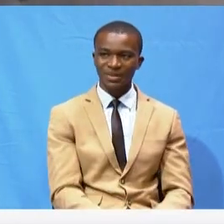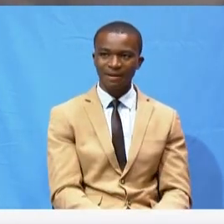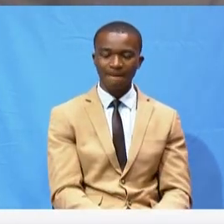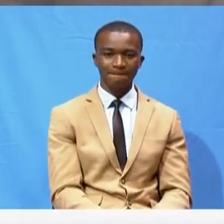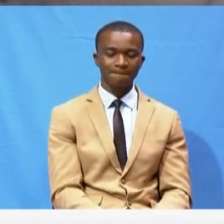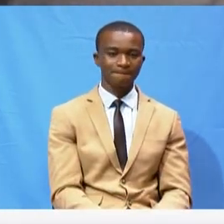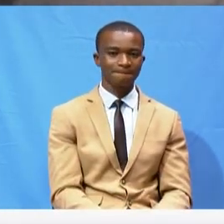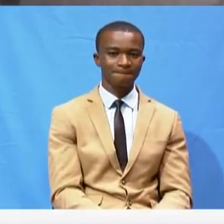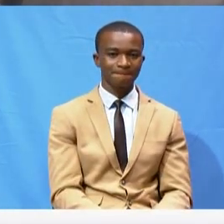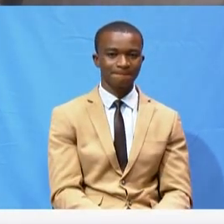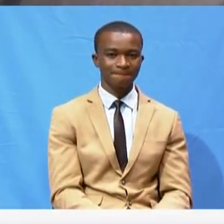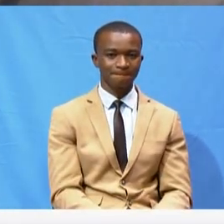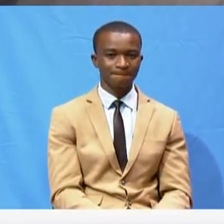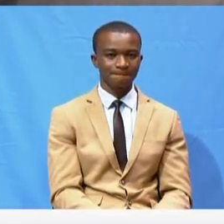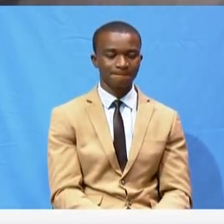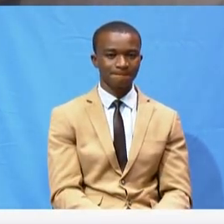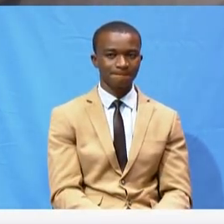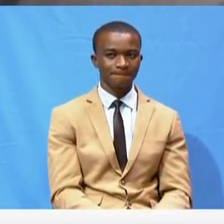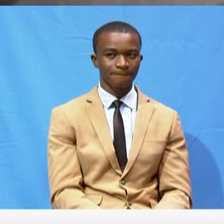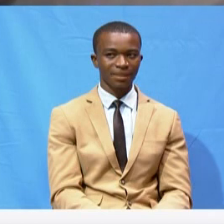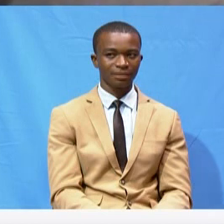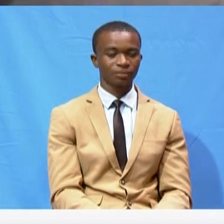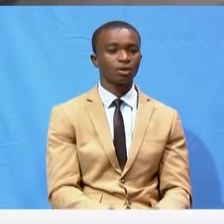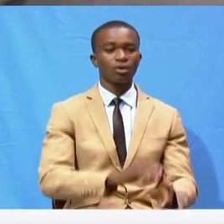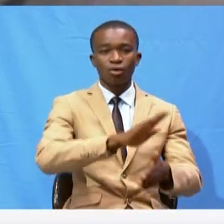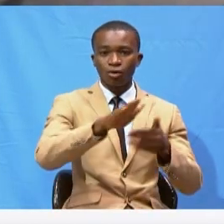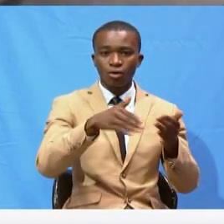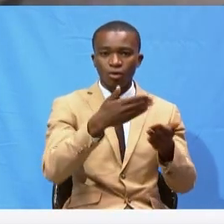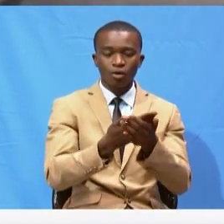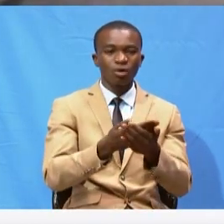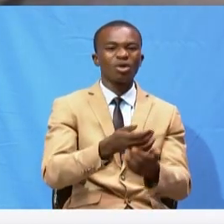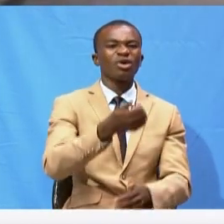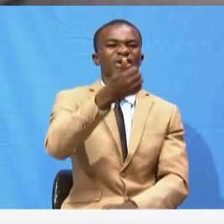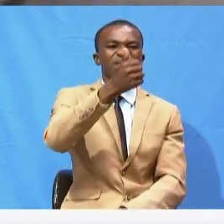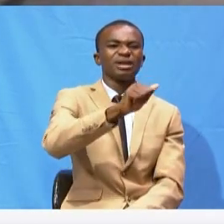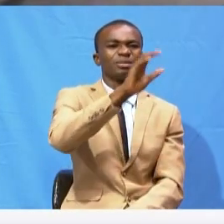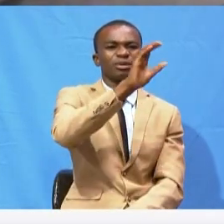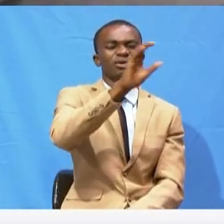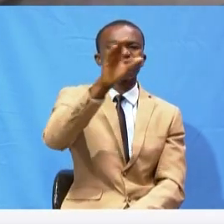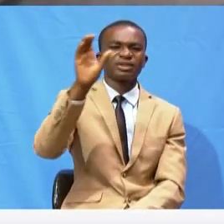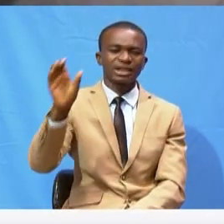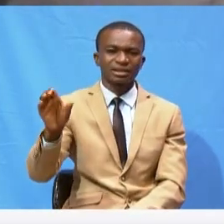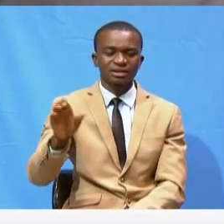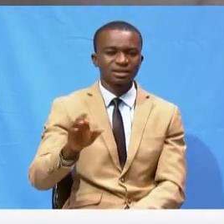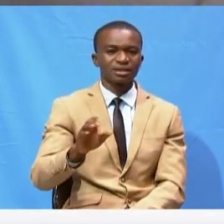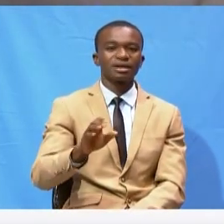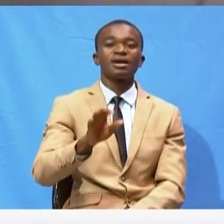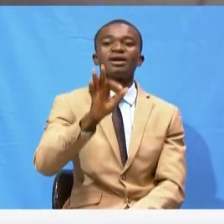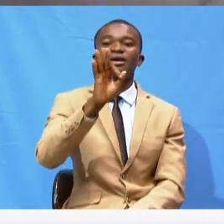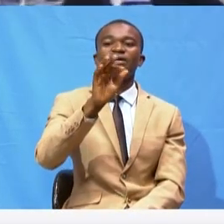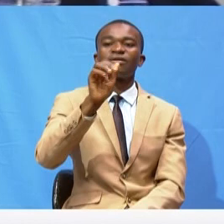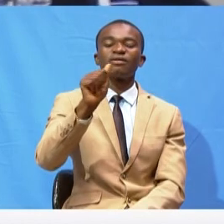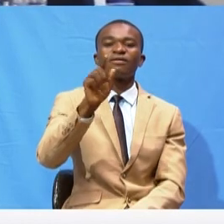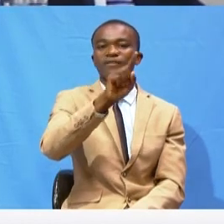has decentralized its operations to all the 10 provinces where the operating offices to